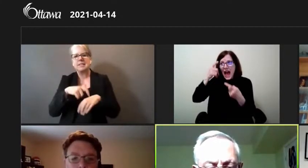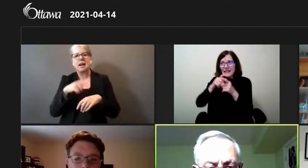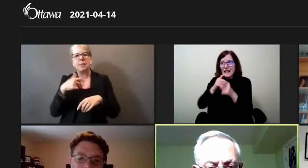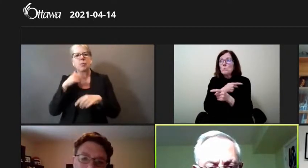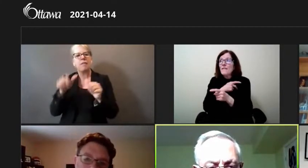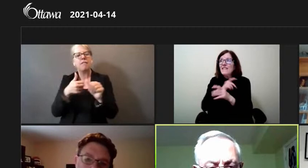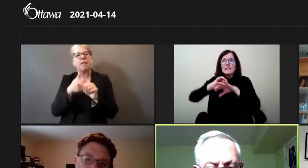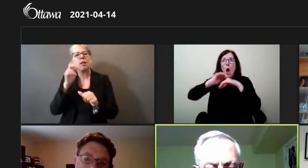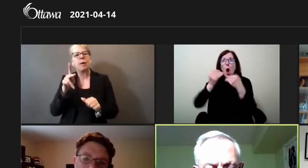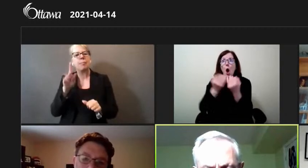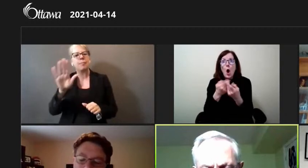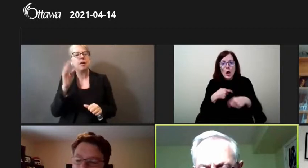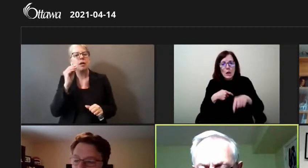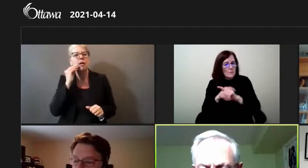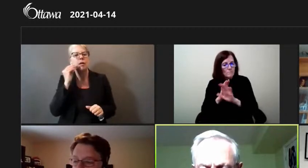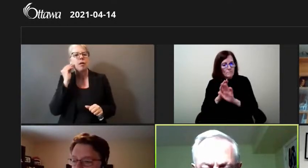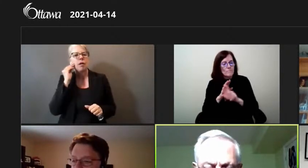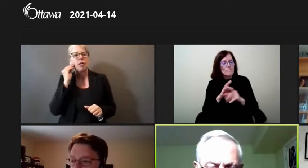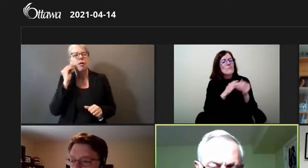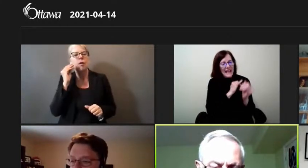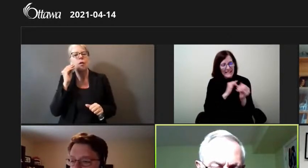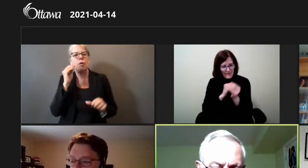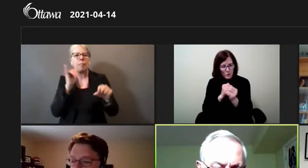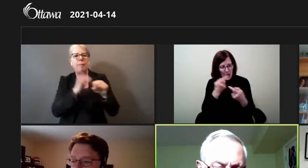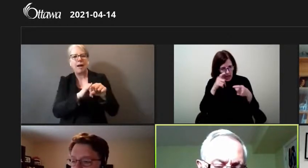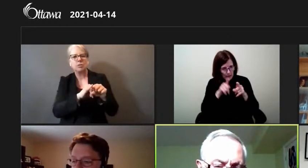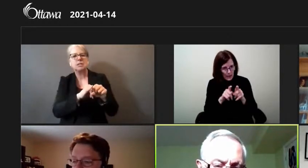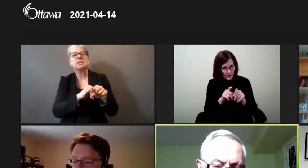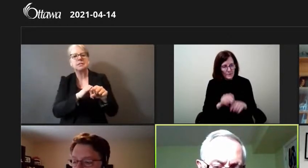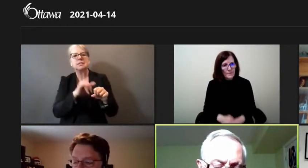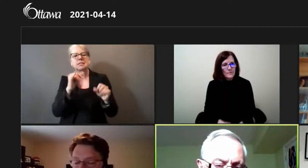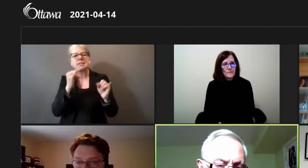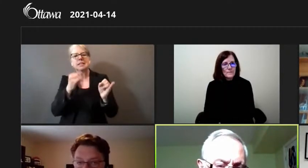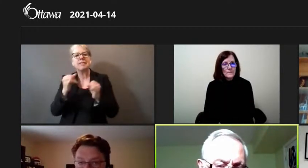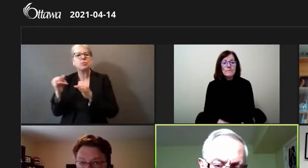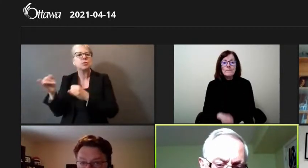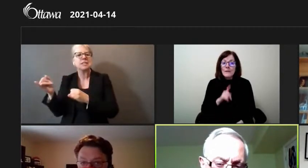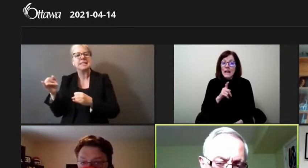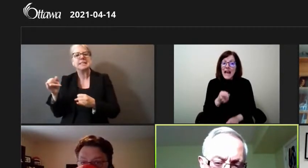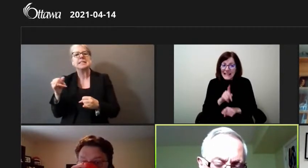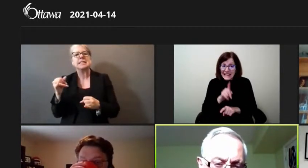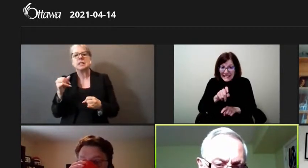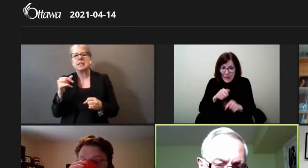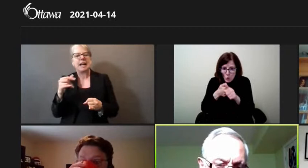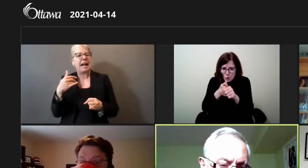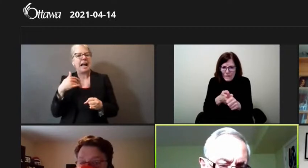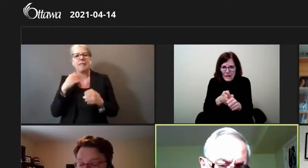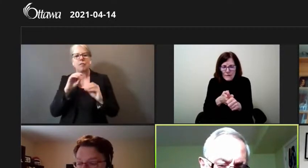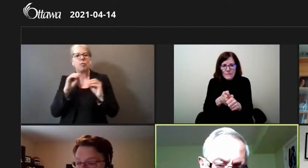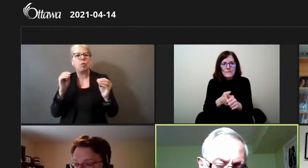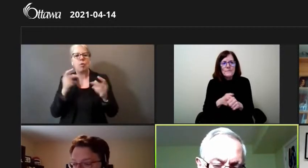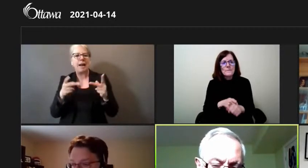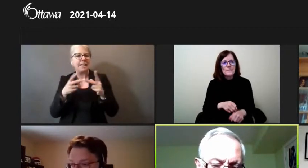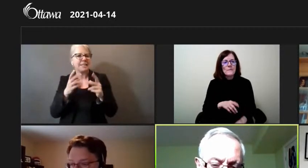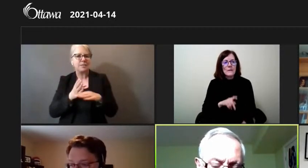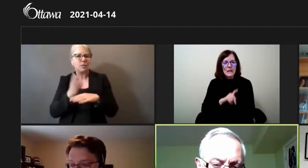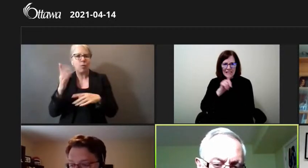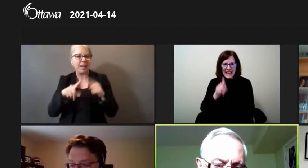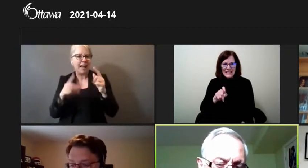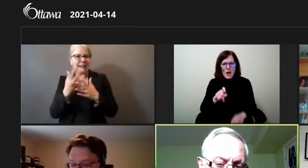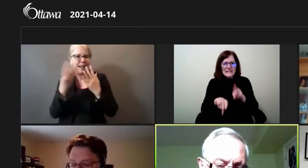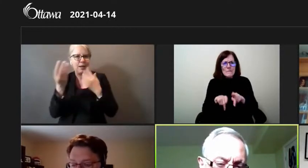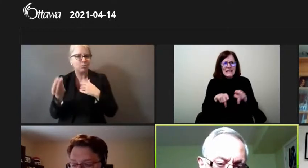the homebound individuals who have no place to go or no, you know,